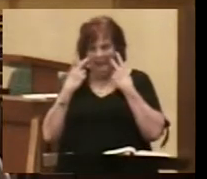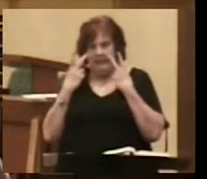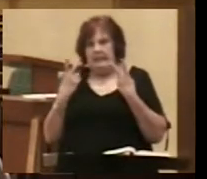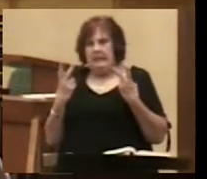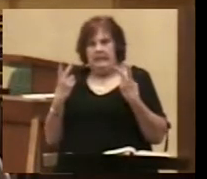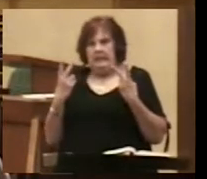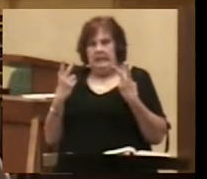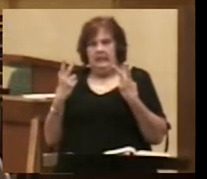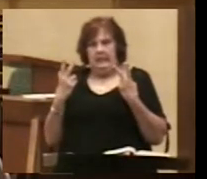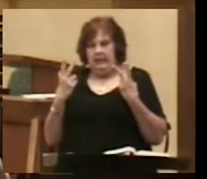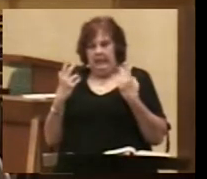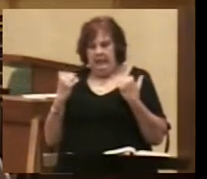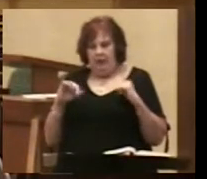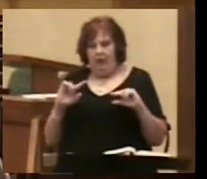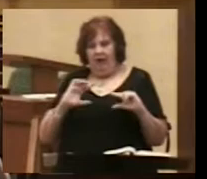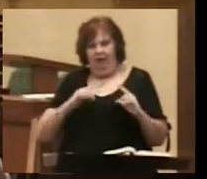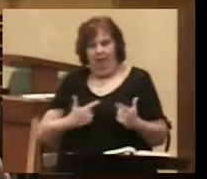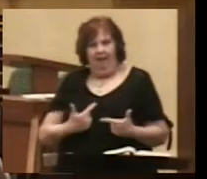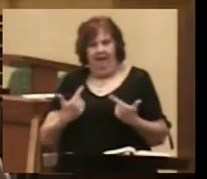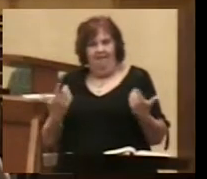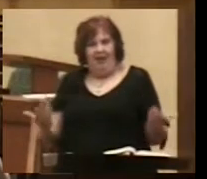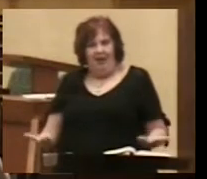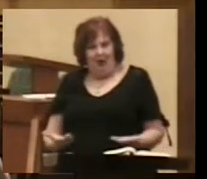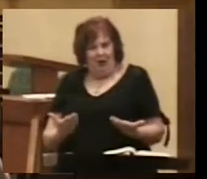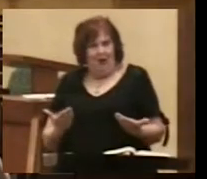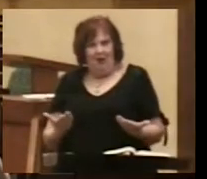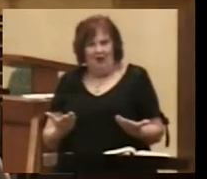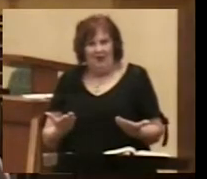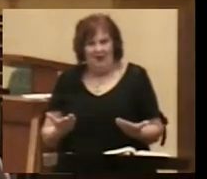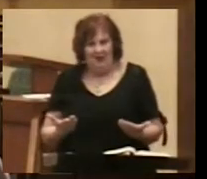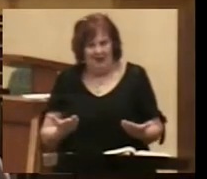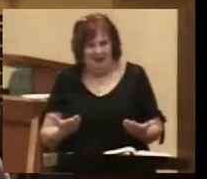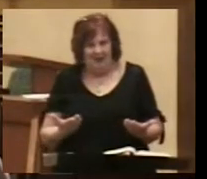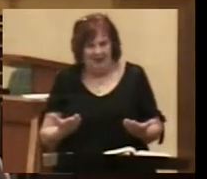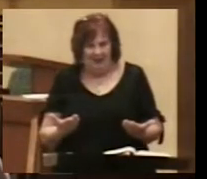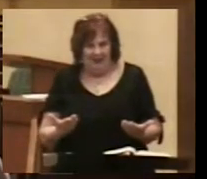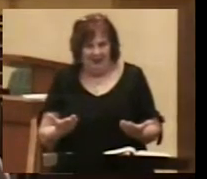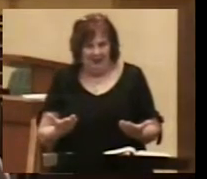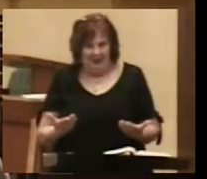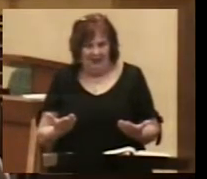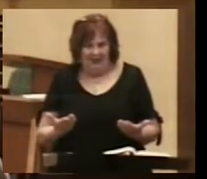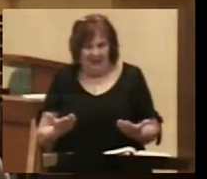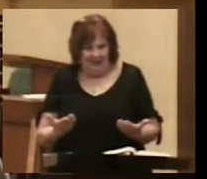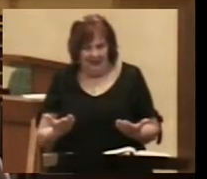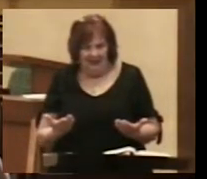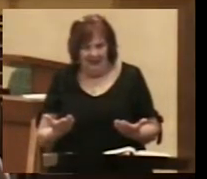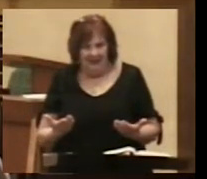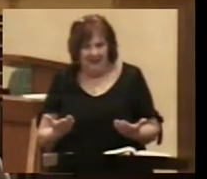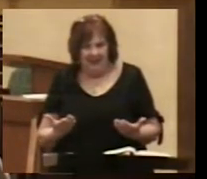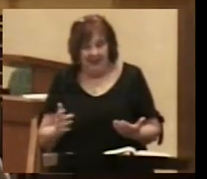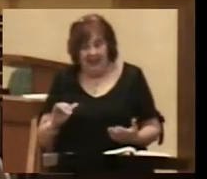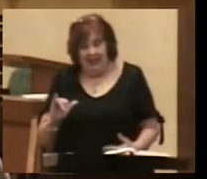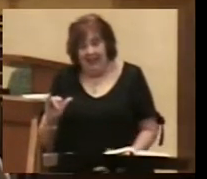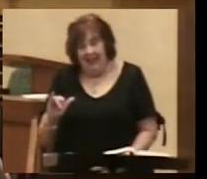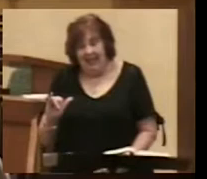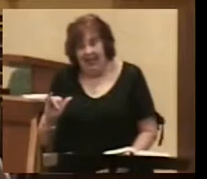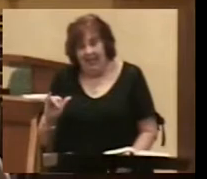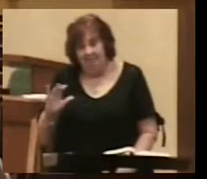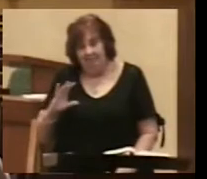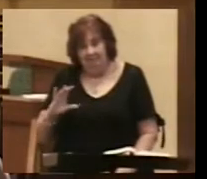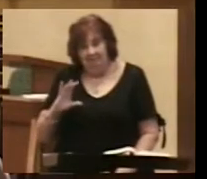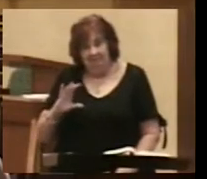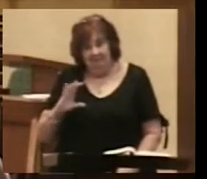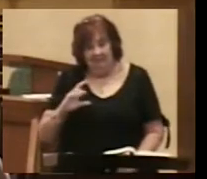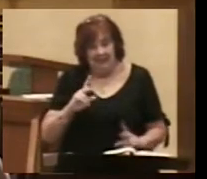in our lives here on this earth. Very much like those Old Testament